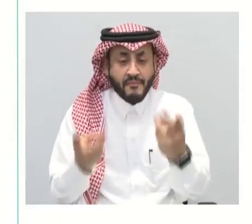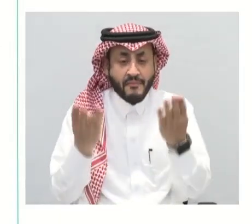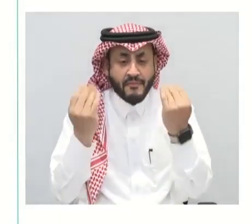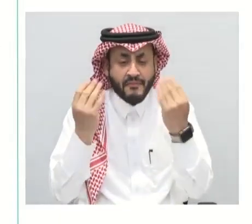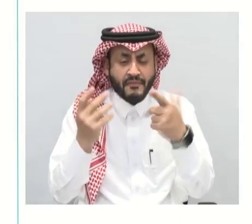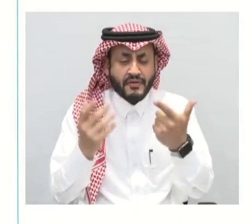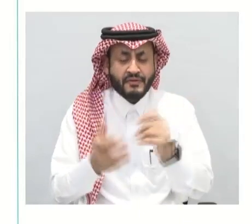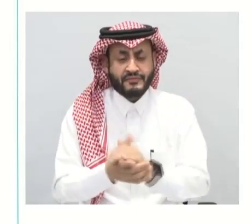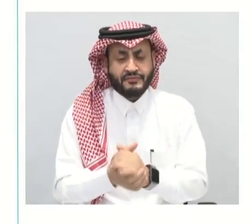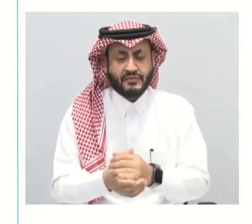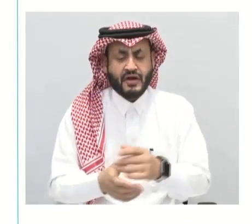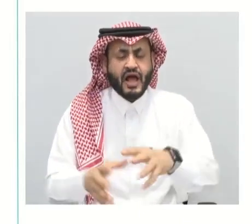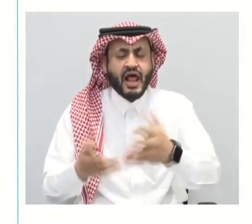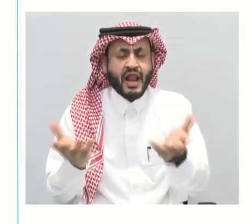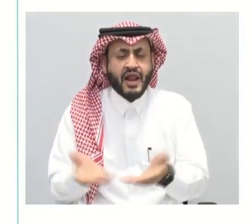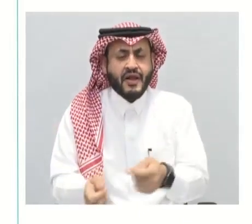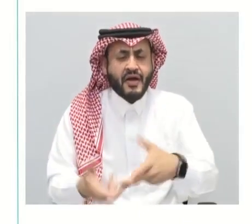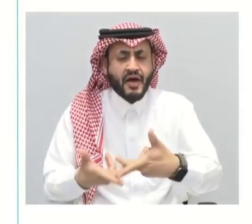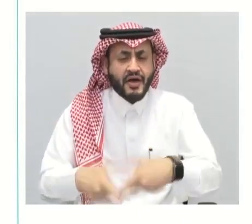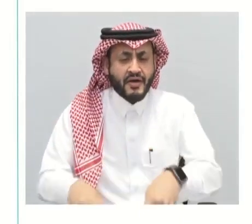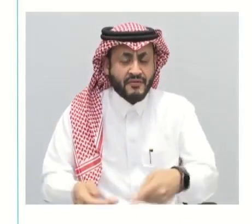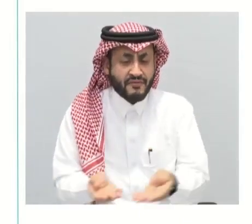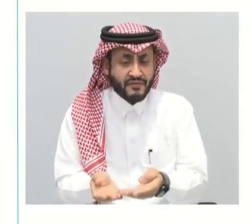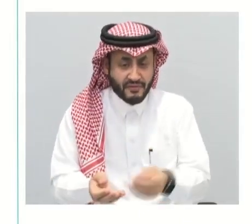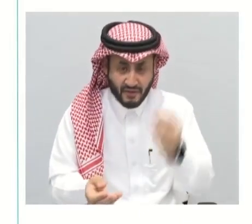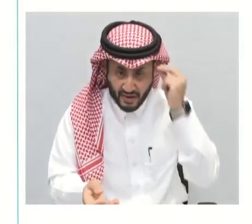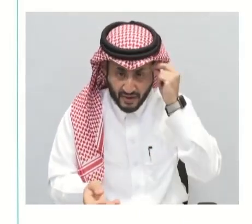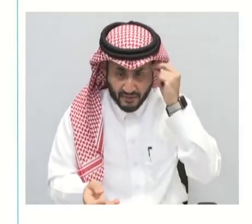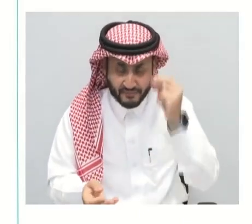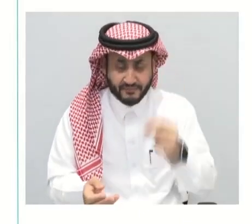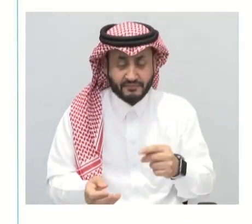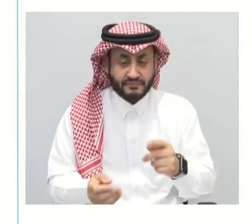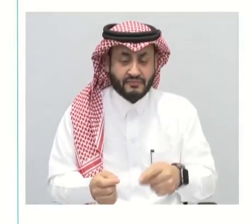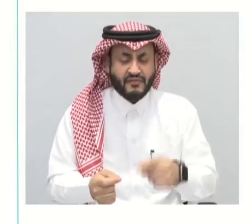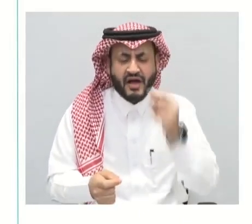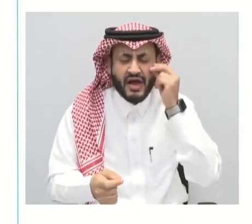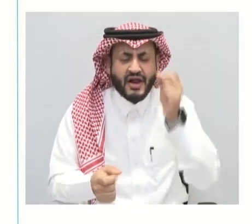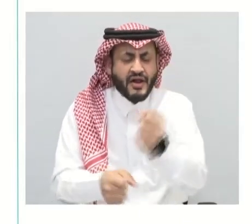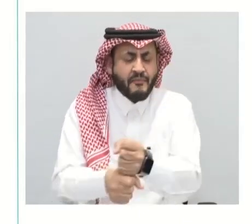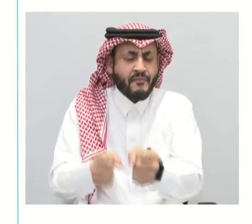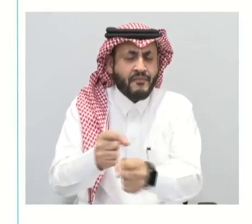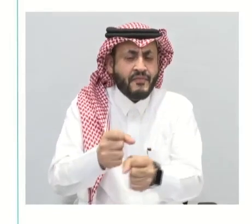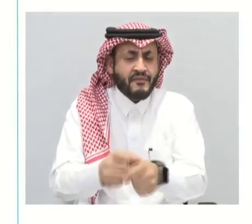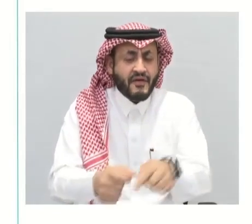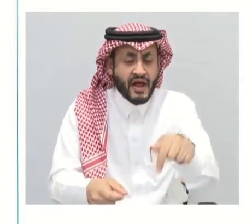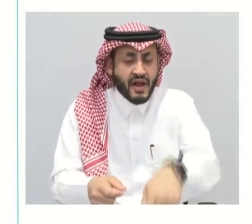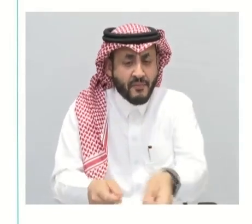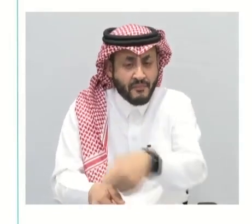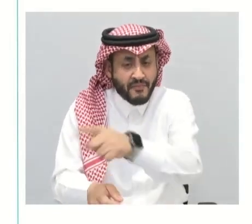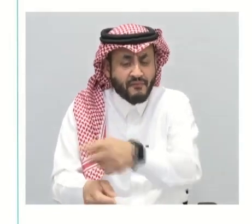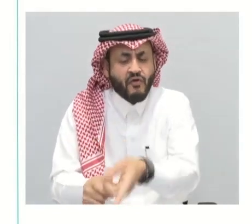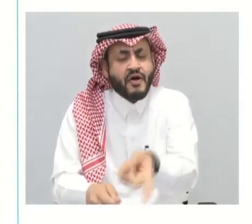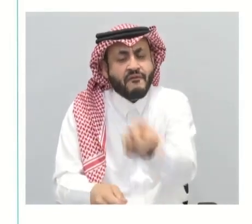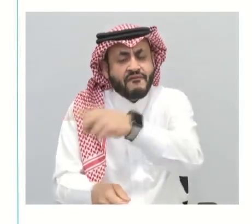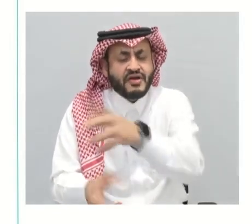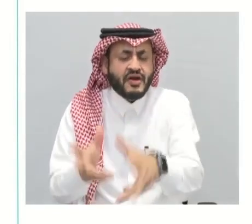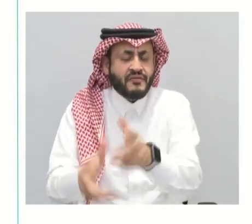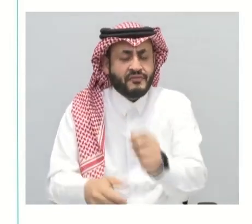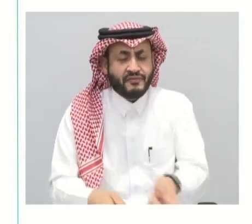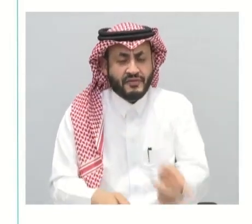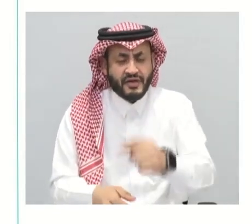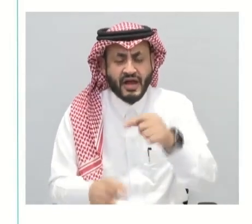lesson, we hope that at the end of this lesson, you will be able to use the present progressive for future and also add